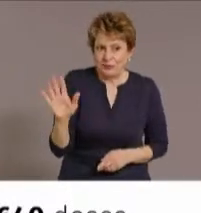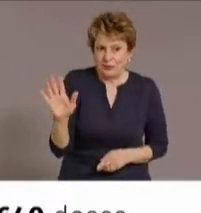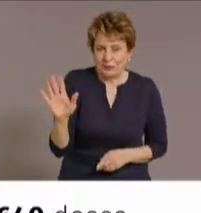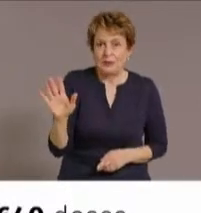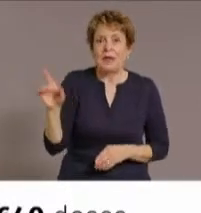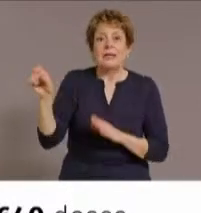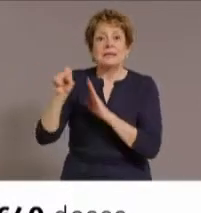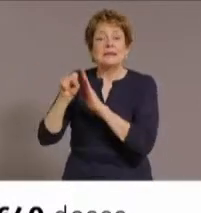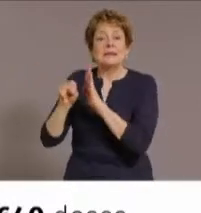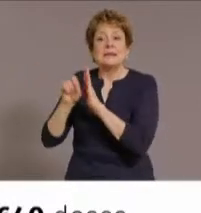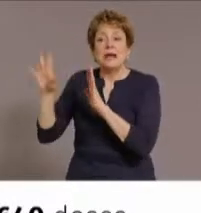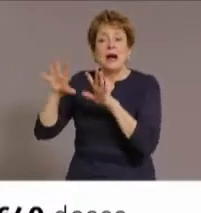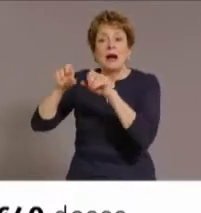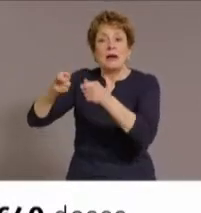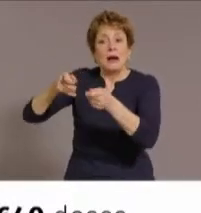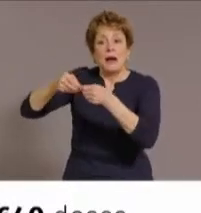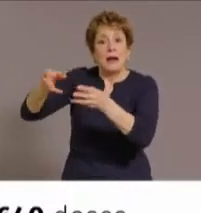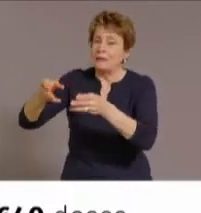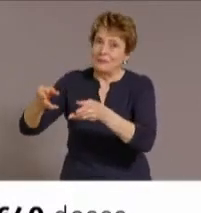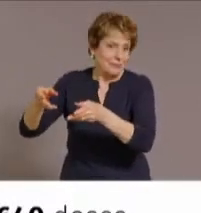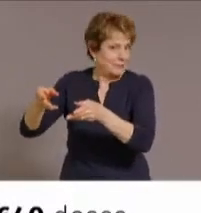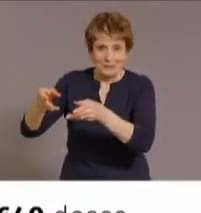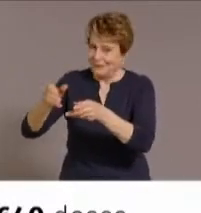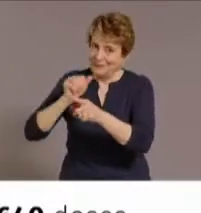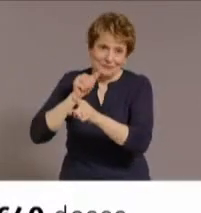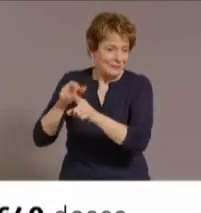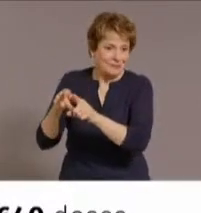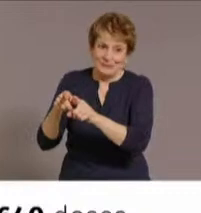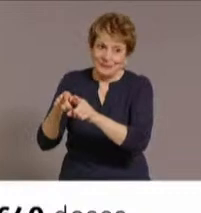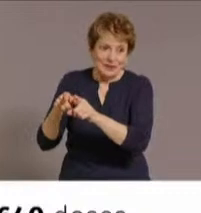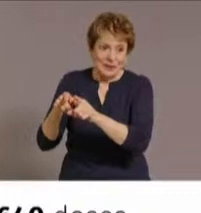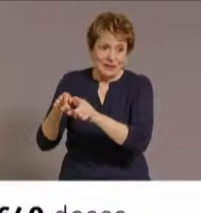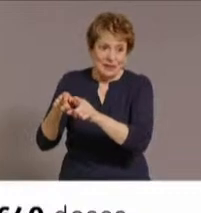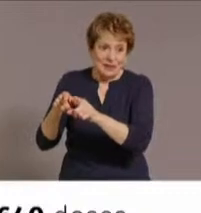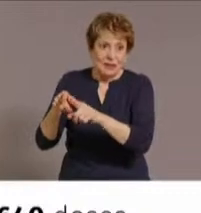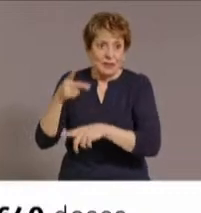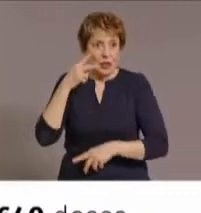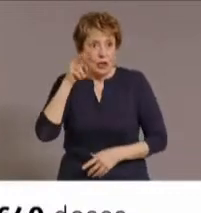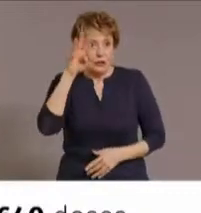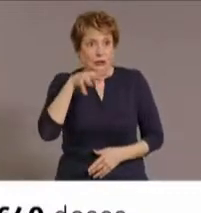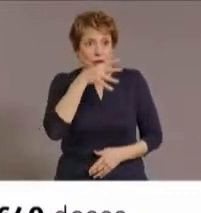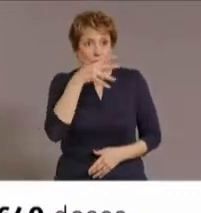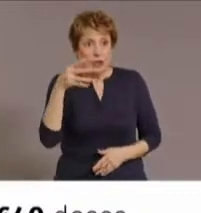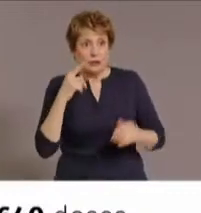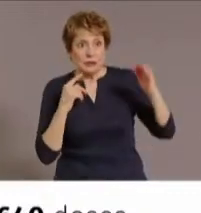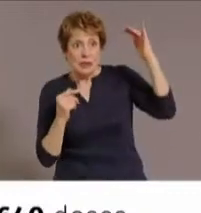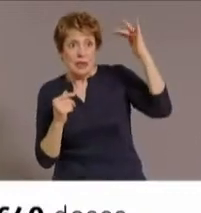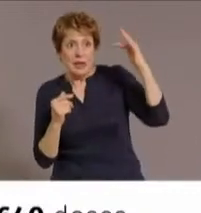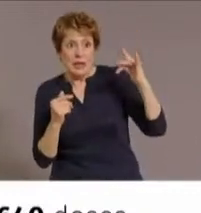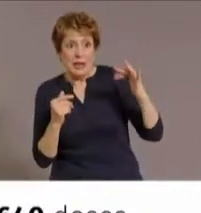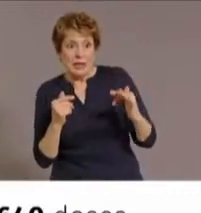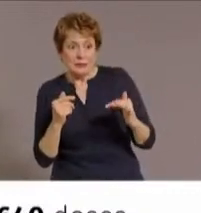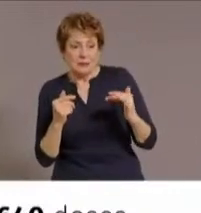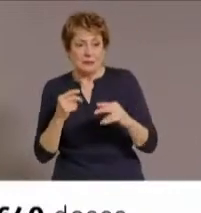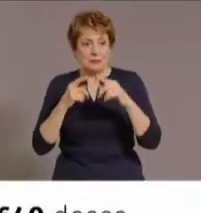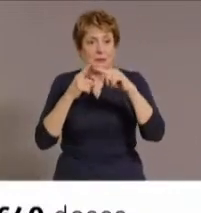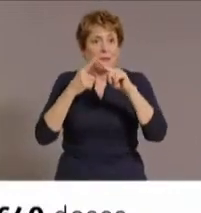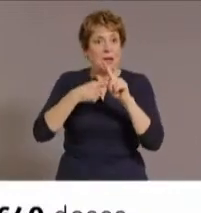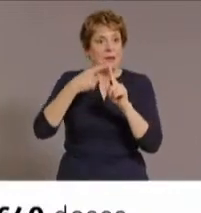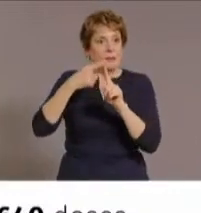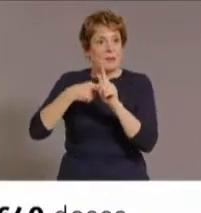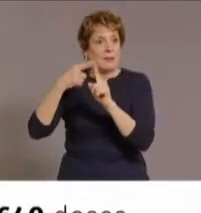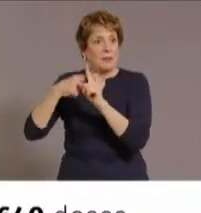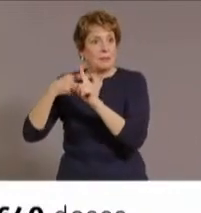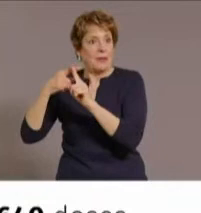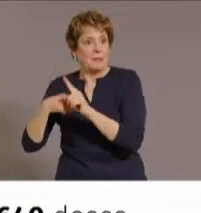for several months, this used to be a very, very long chart that we did by week. We've collapsed it to be by month, but you can see that